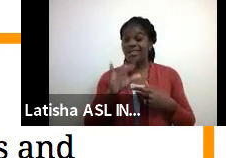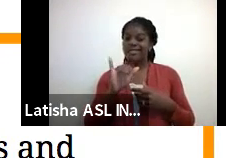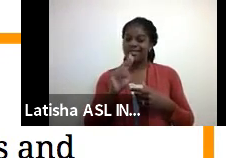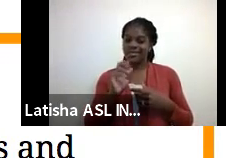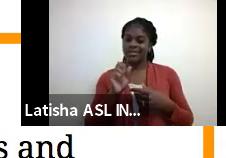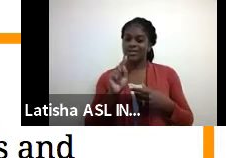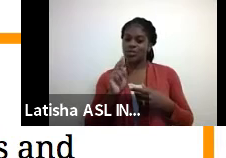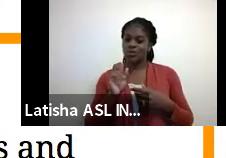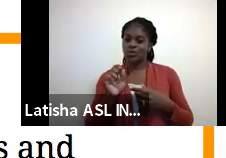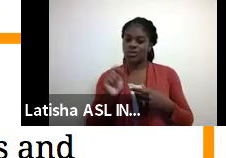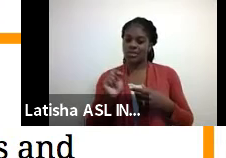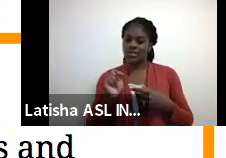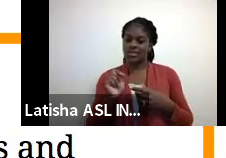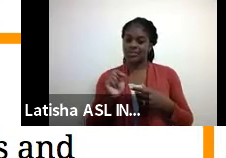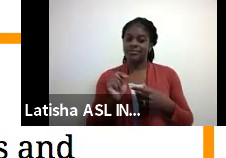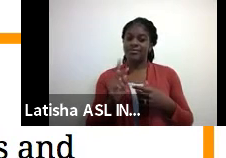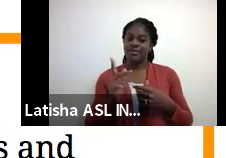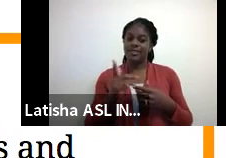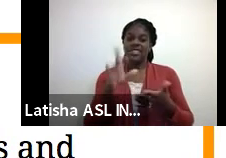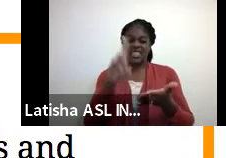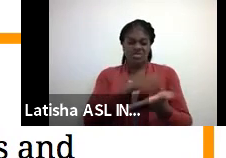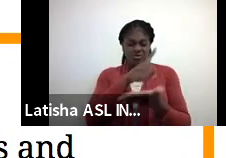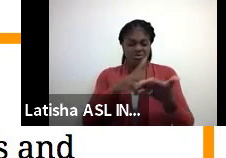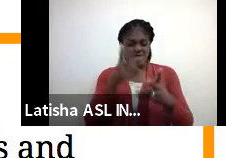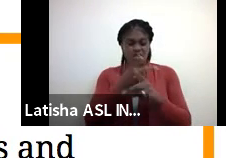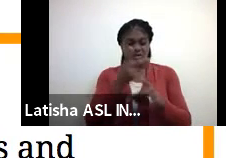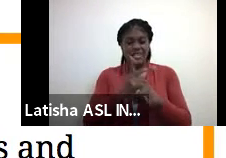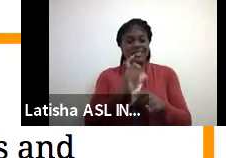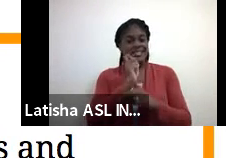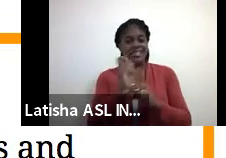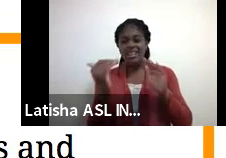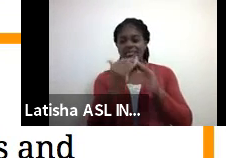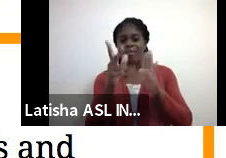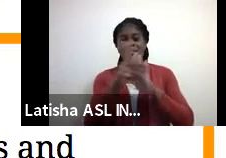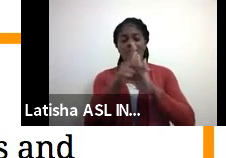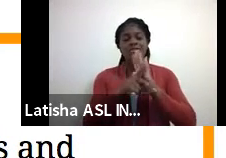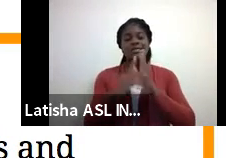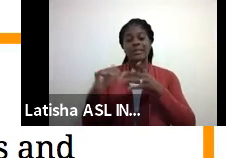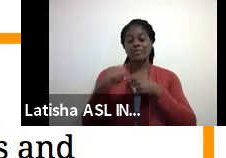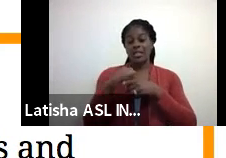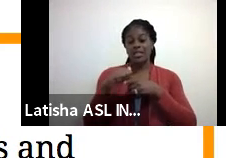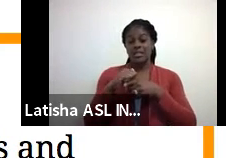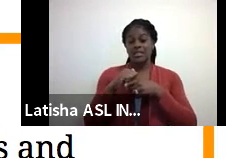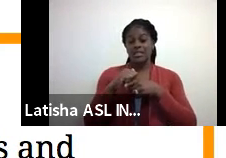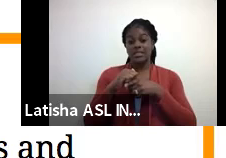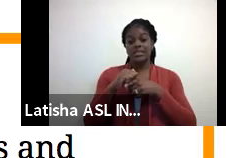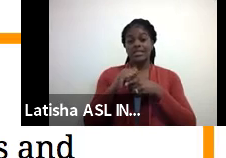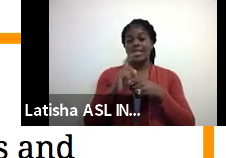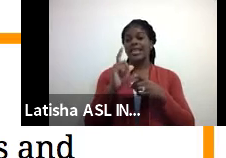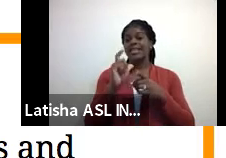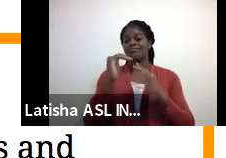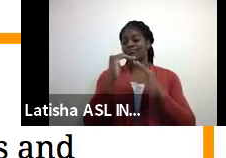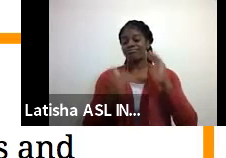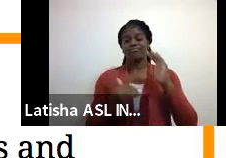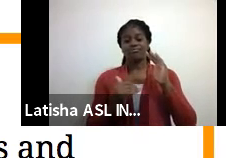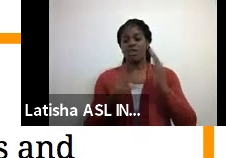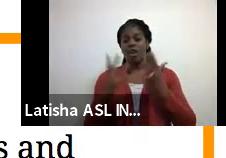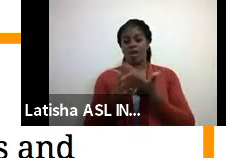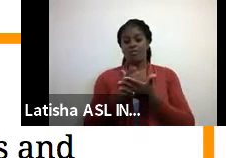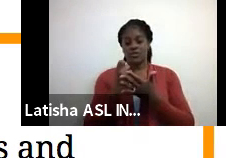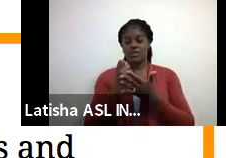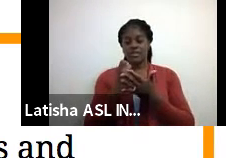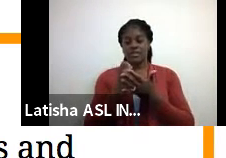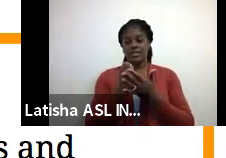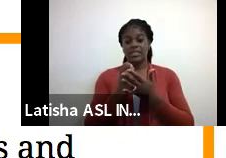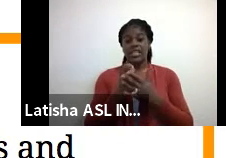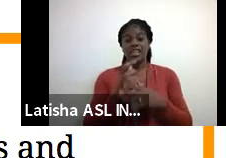is discriminatory treatment, unfair policies and practices, and inequitable opportunities and impacts based